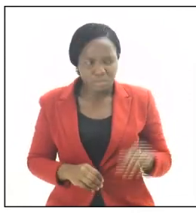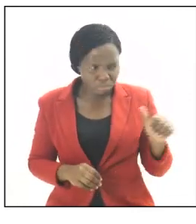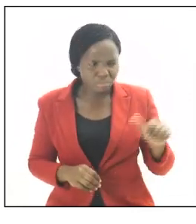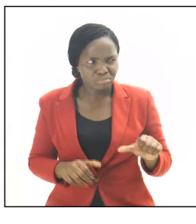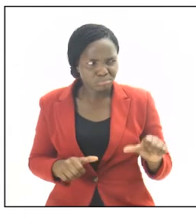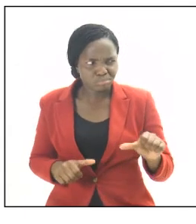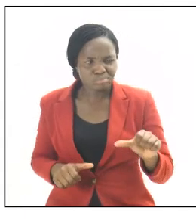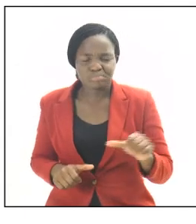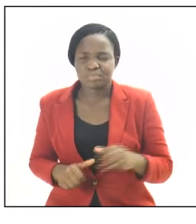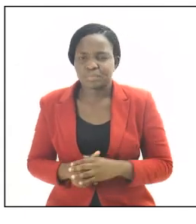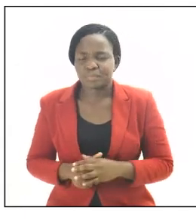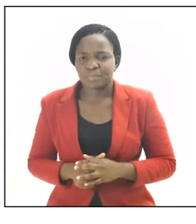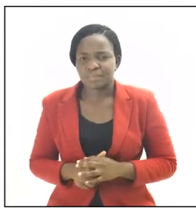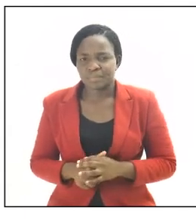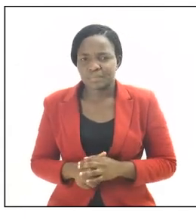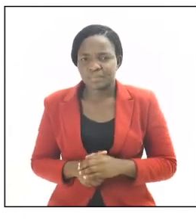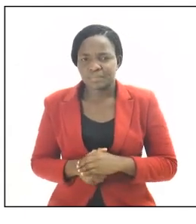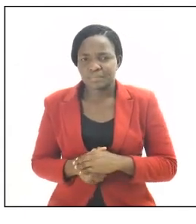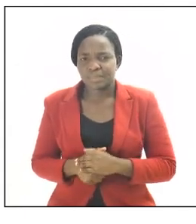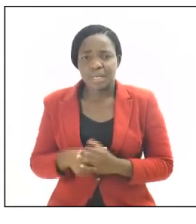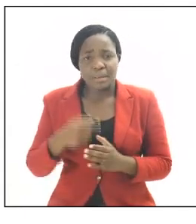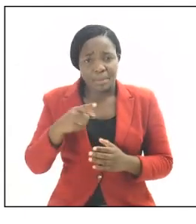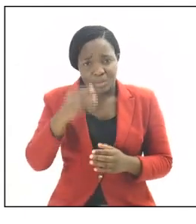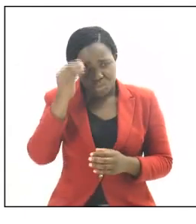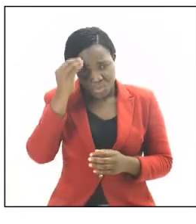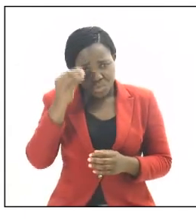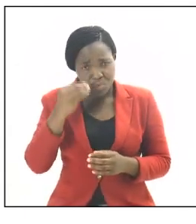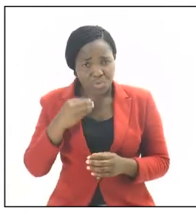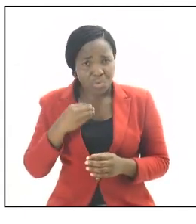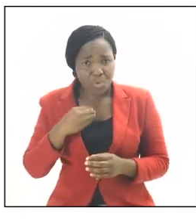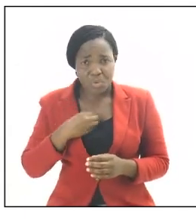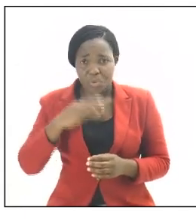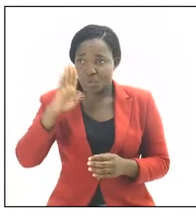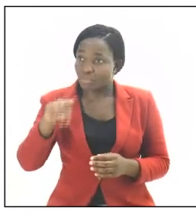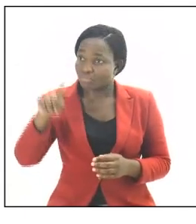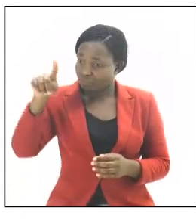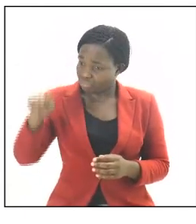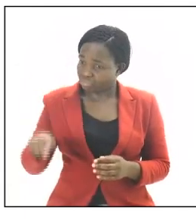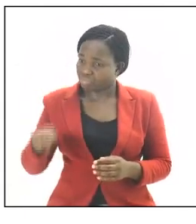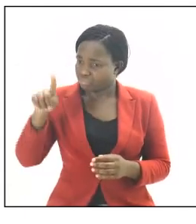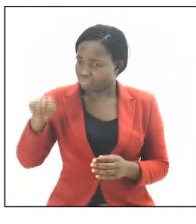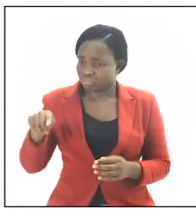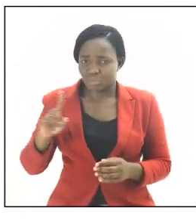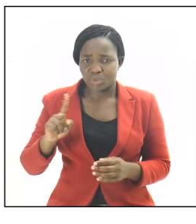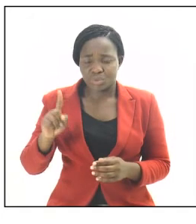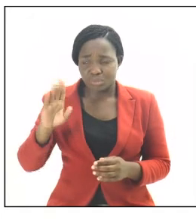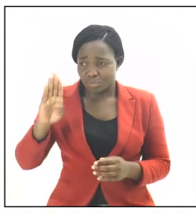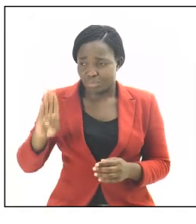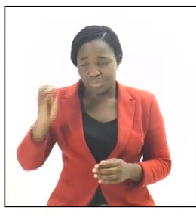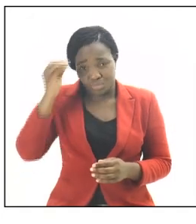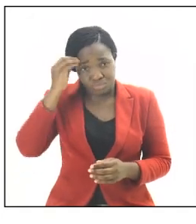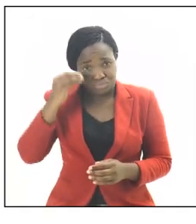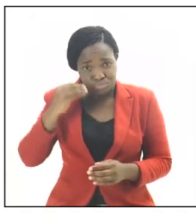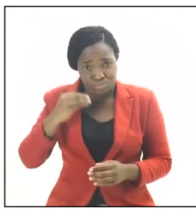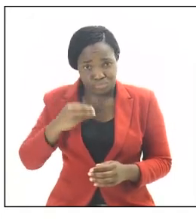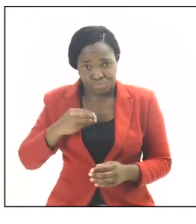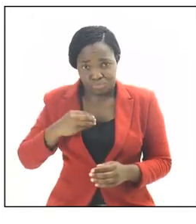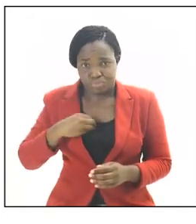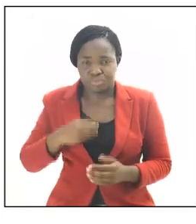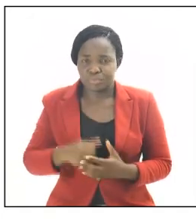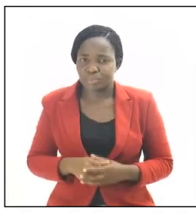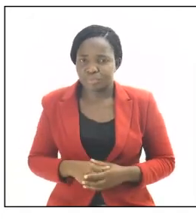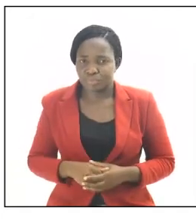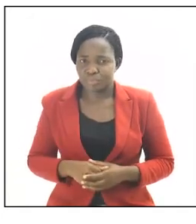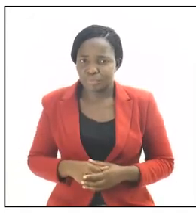Ben. But we still don't know what the breadth of the rectangle is because we don't have the length of the